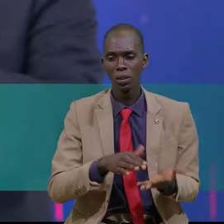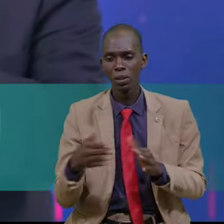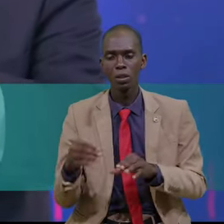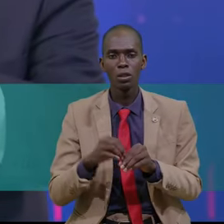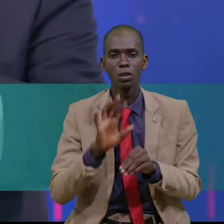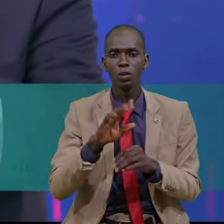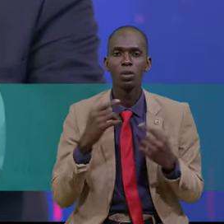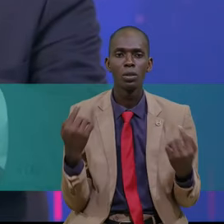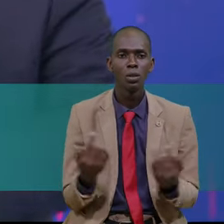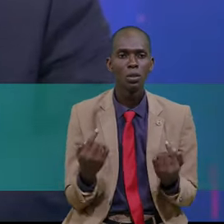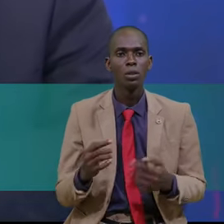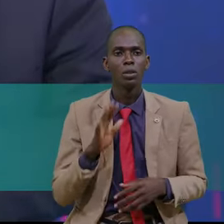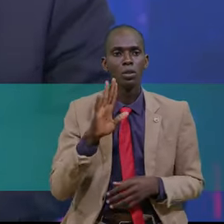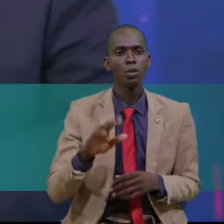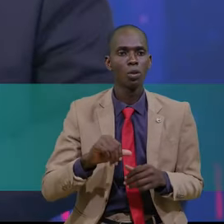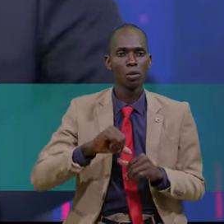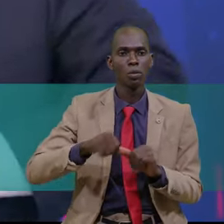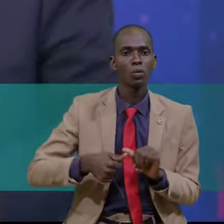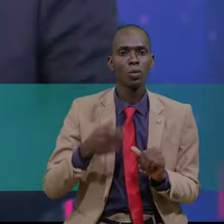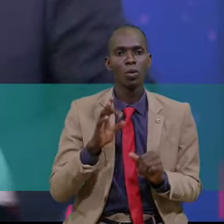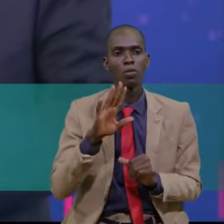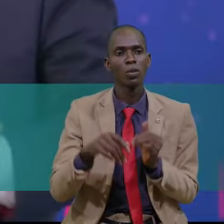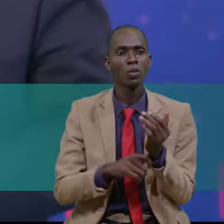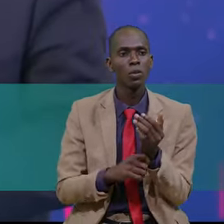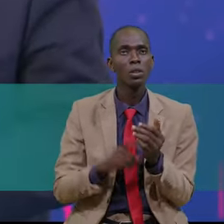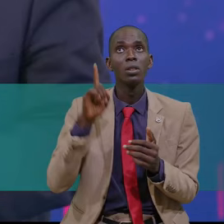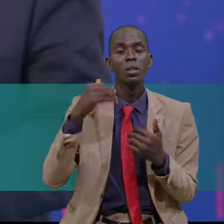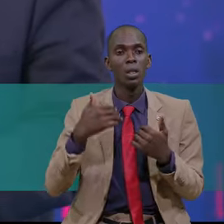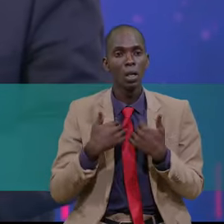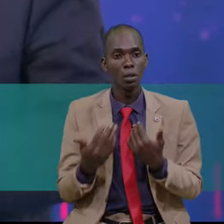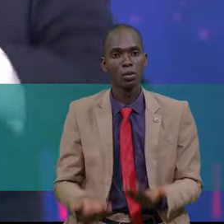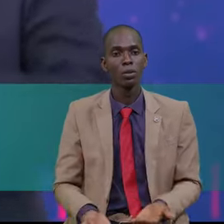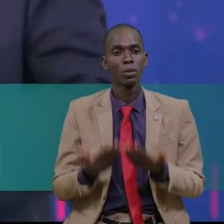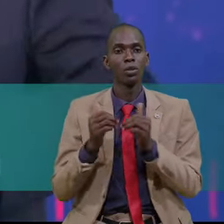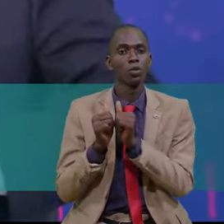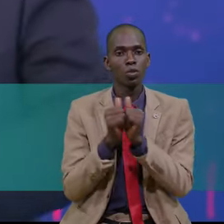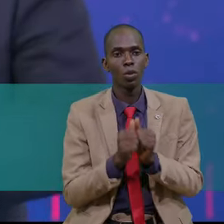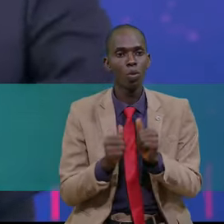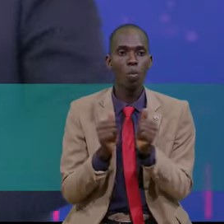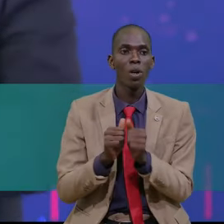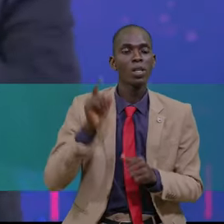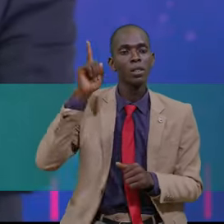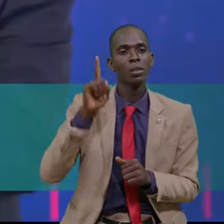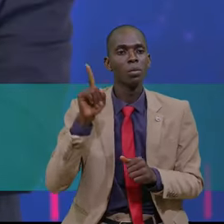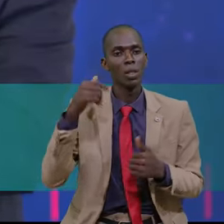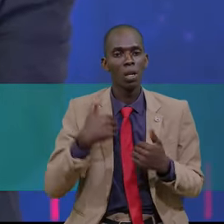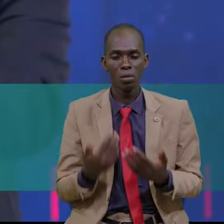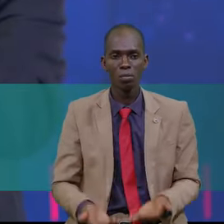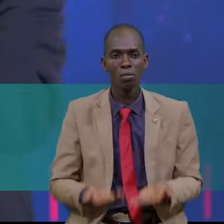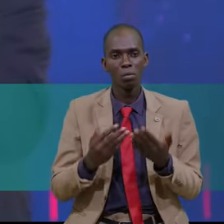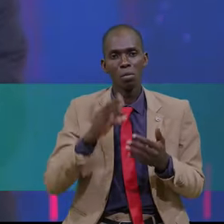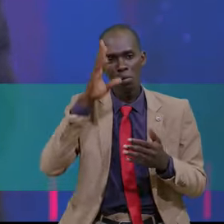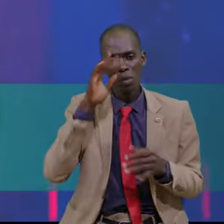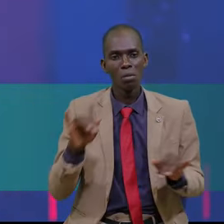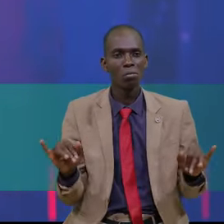the uncircumcision of your flesh he has quicking together with him he has quicking made a life